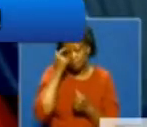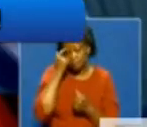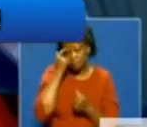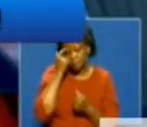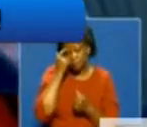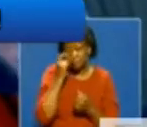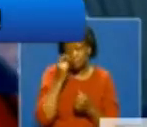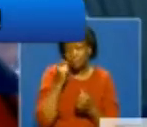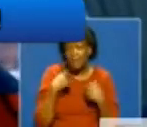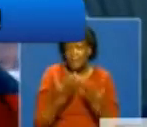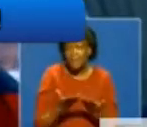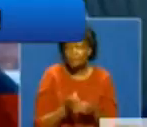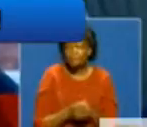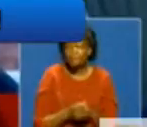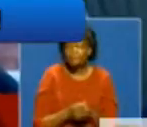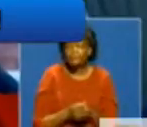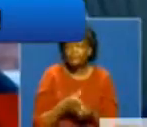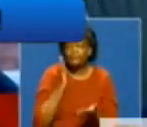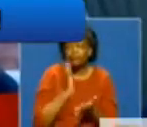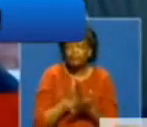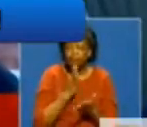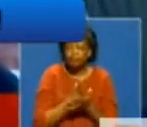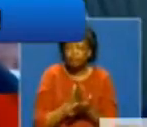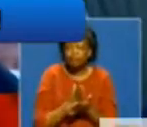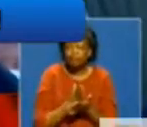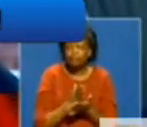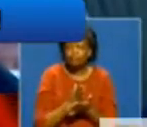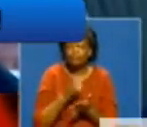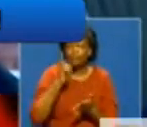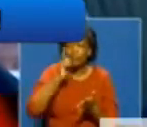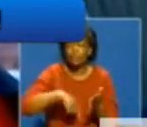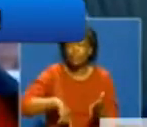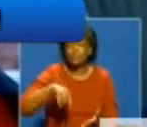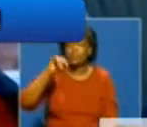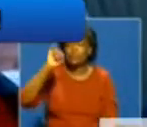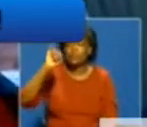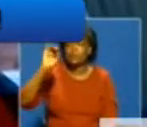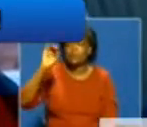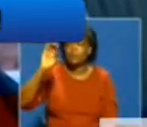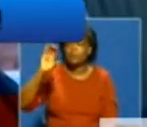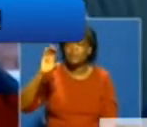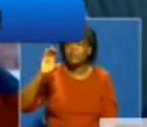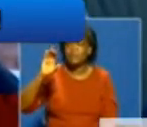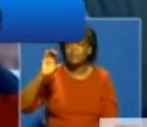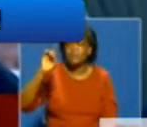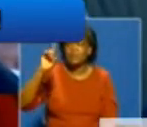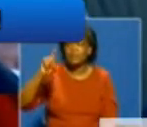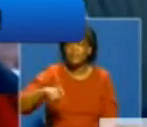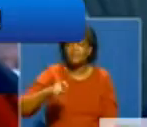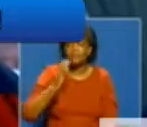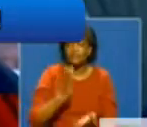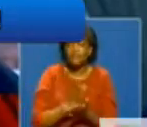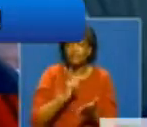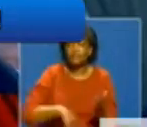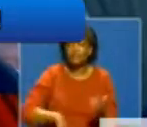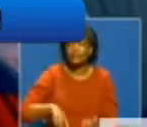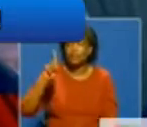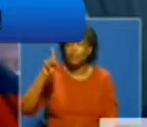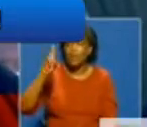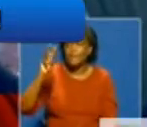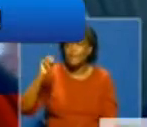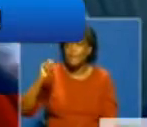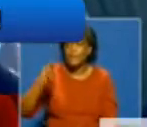In terms of verification, my Lord, what IBC is required to verify is 1 million